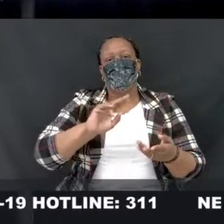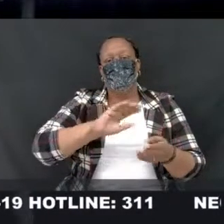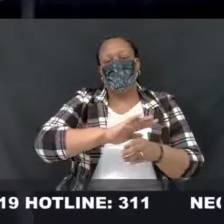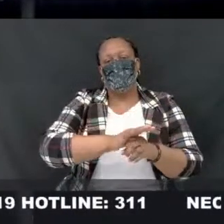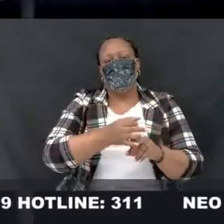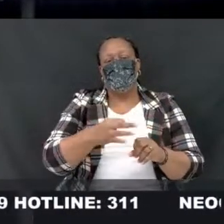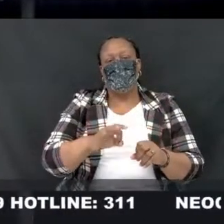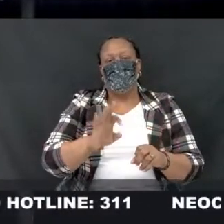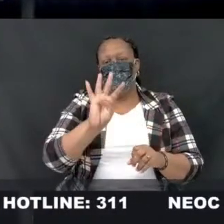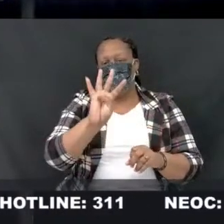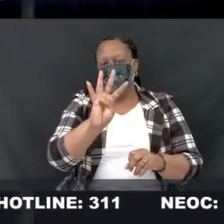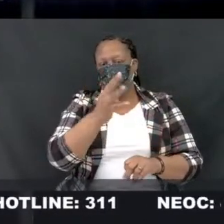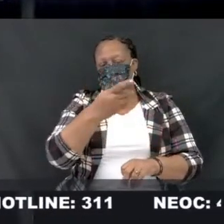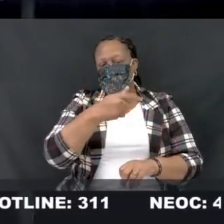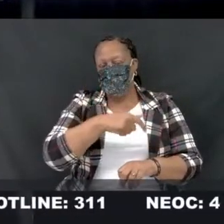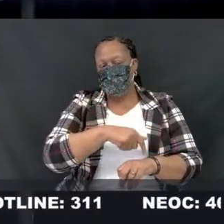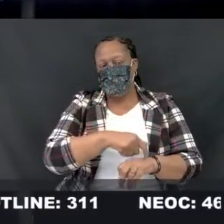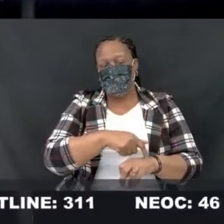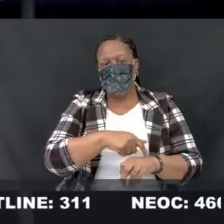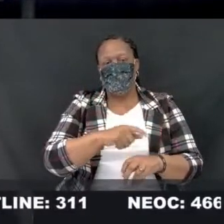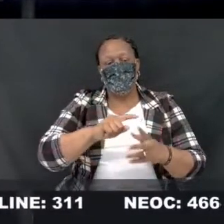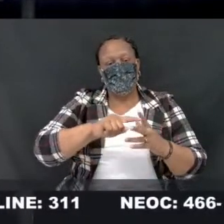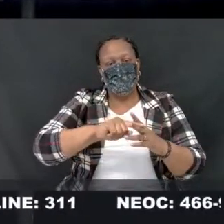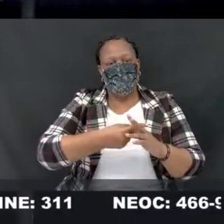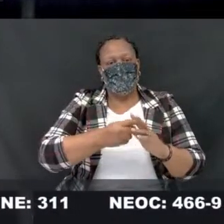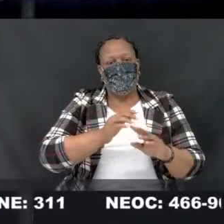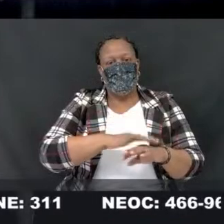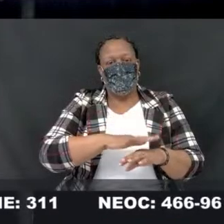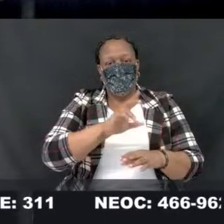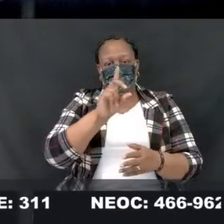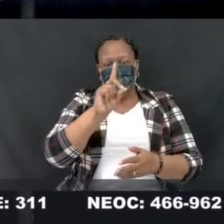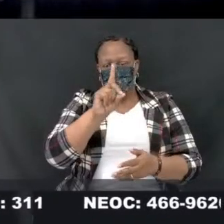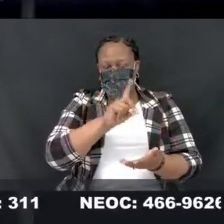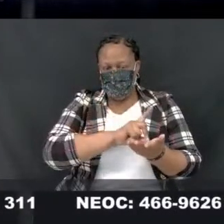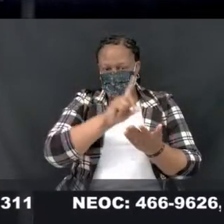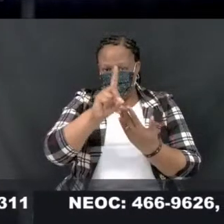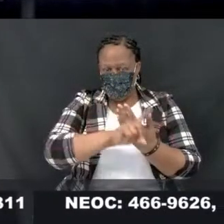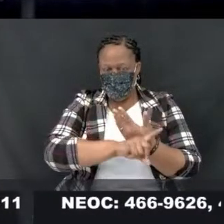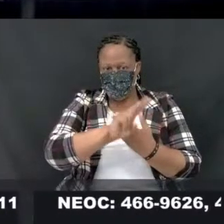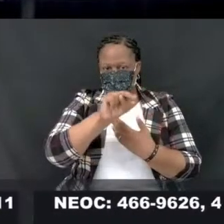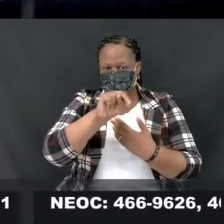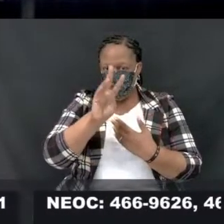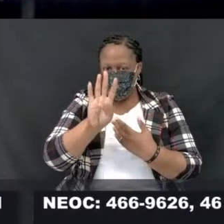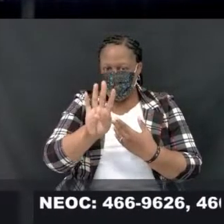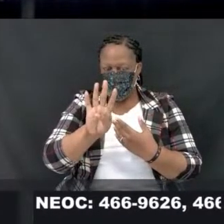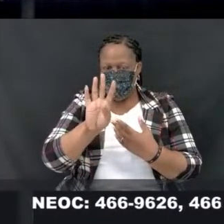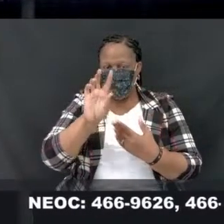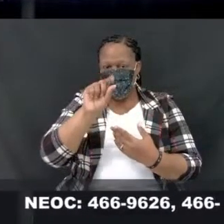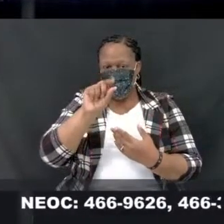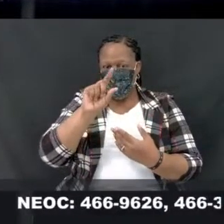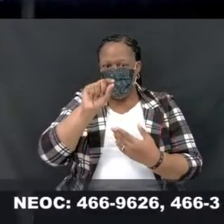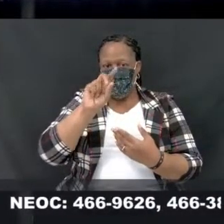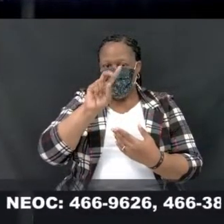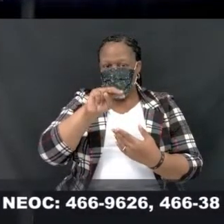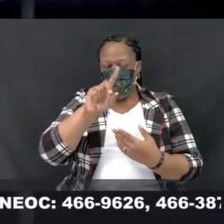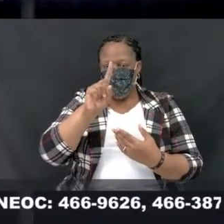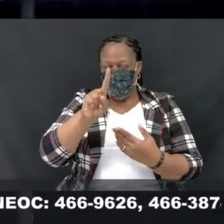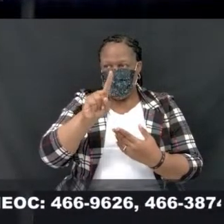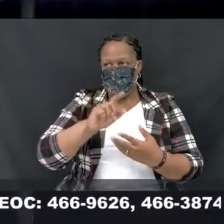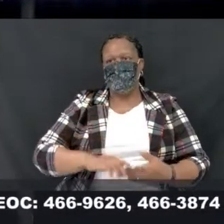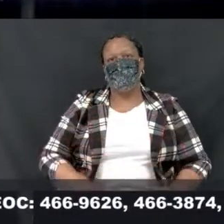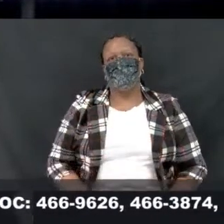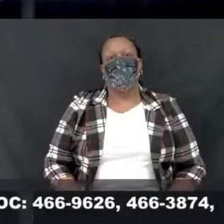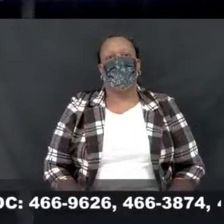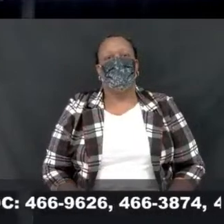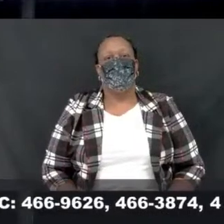fourth wave that started on December 24th last year. We don't need to be operating in emergency